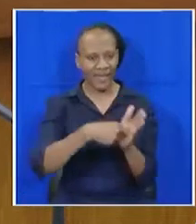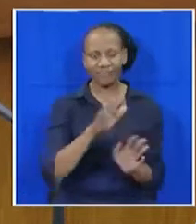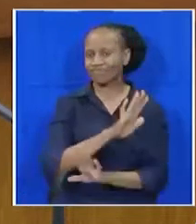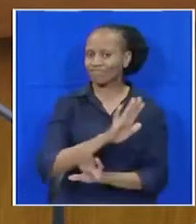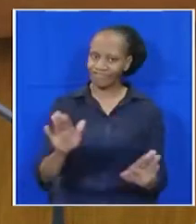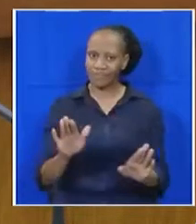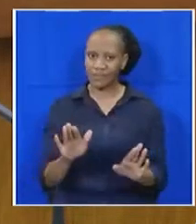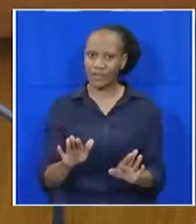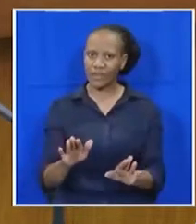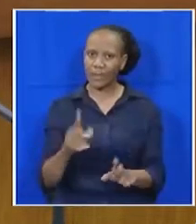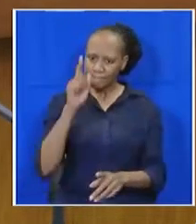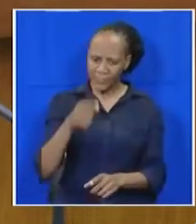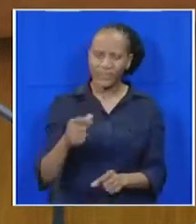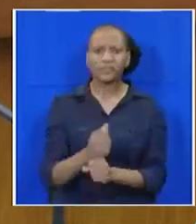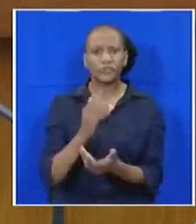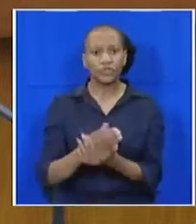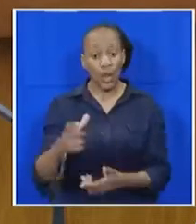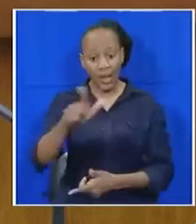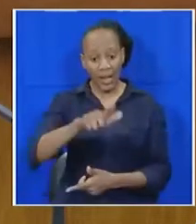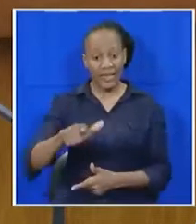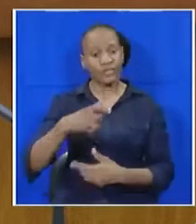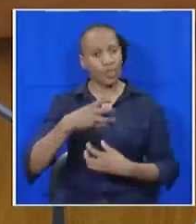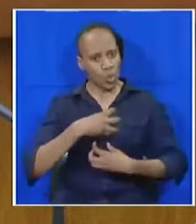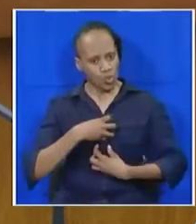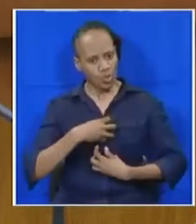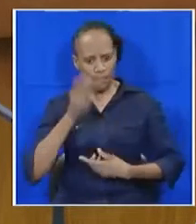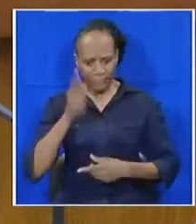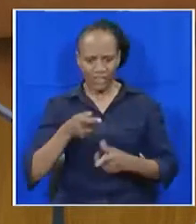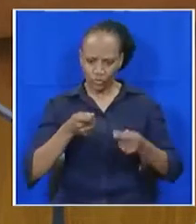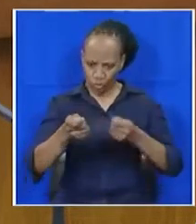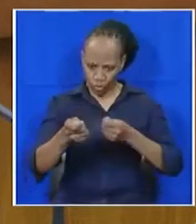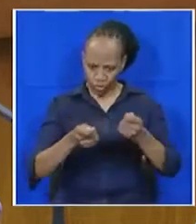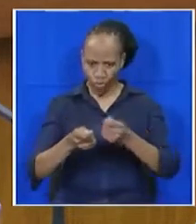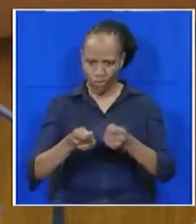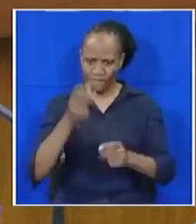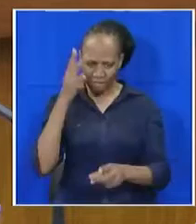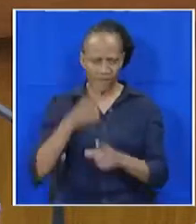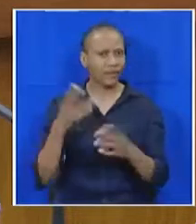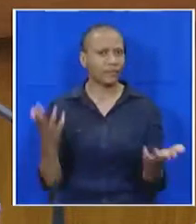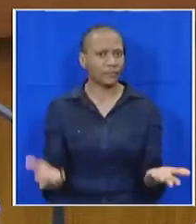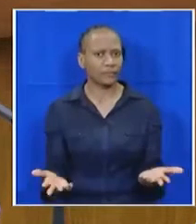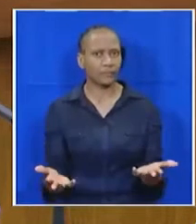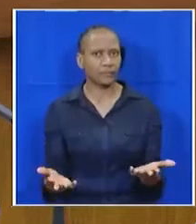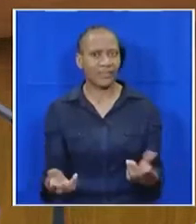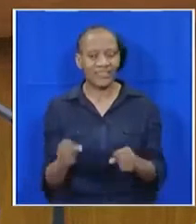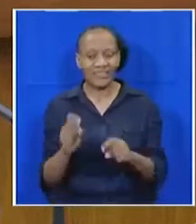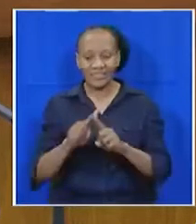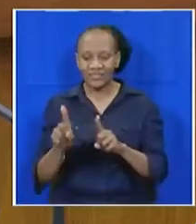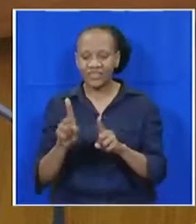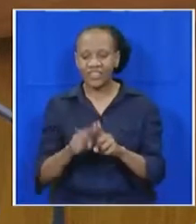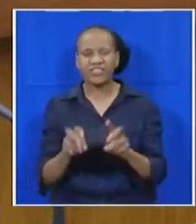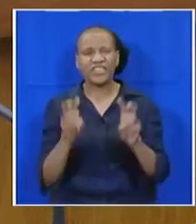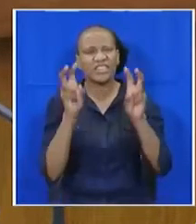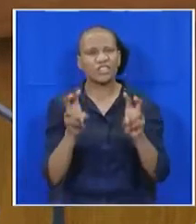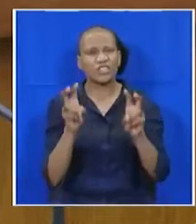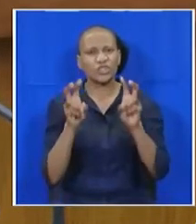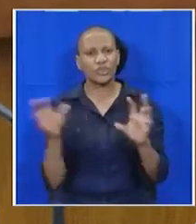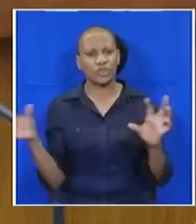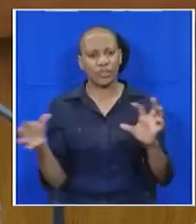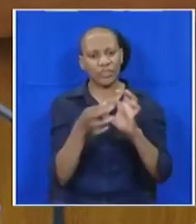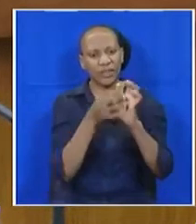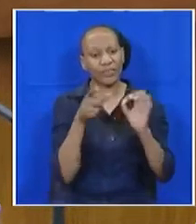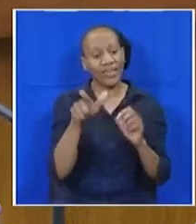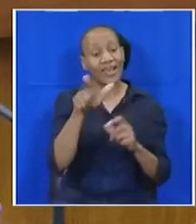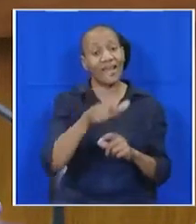colonial idiom over land ownership and control once and for all. Any resolution of the land question that does not